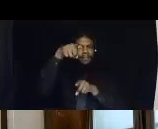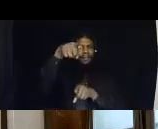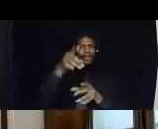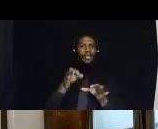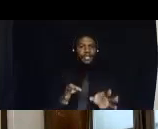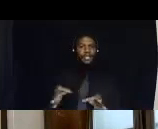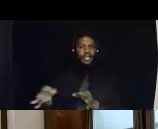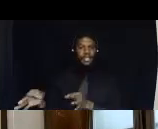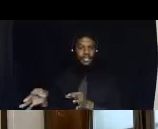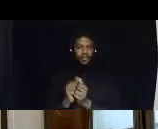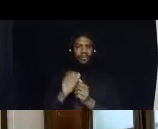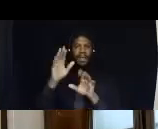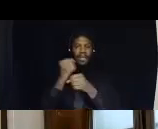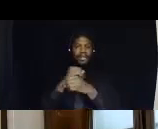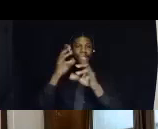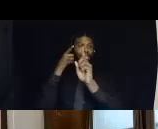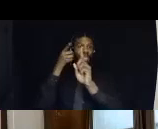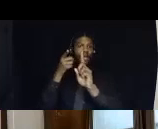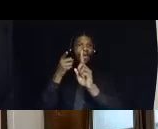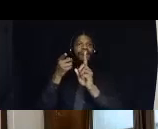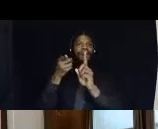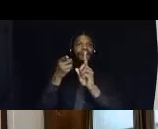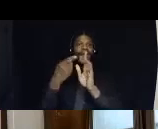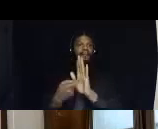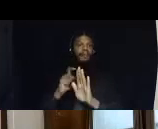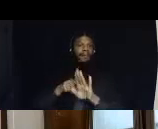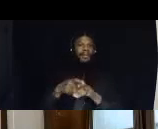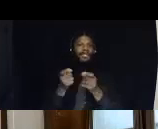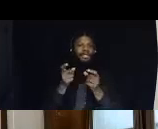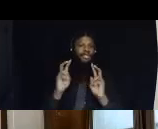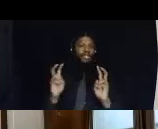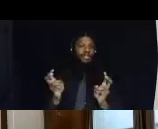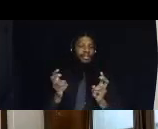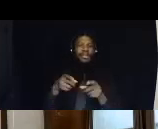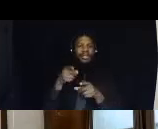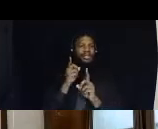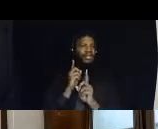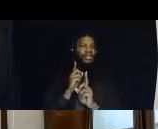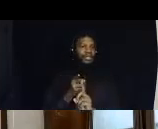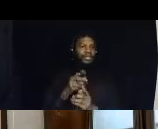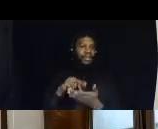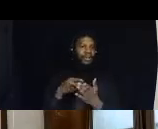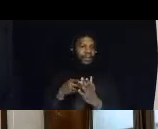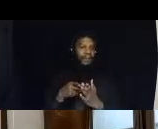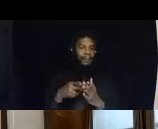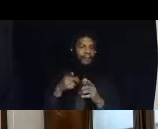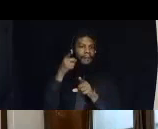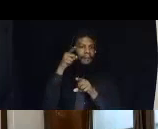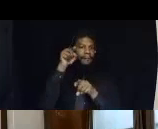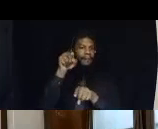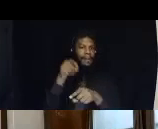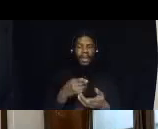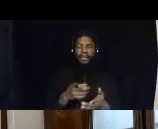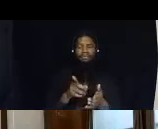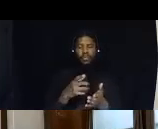one of my favorite things about the practice. And that just takes time to see. That takes living with the work